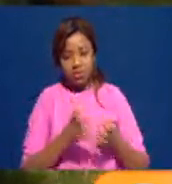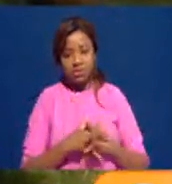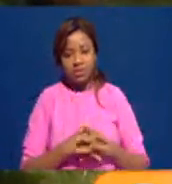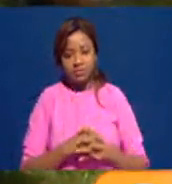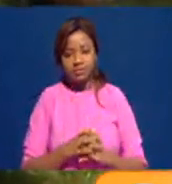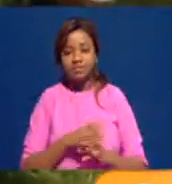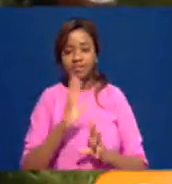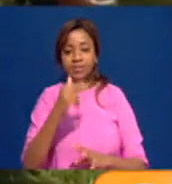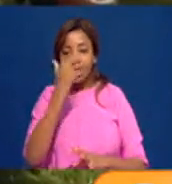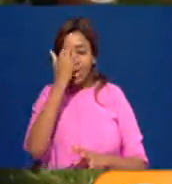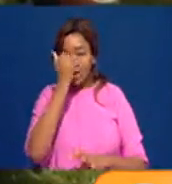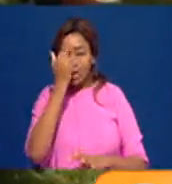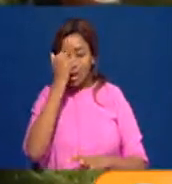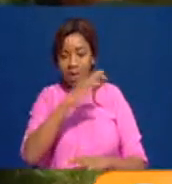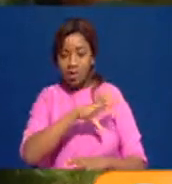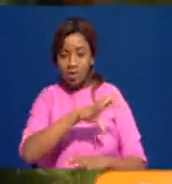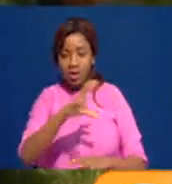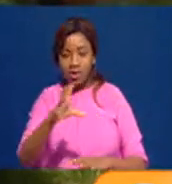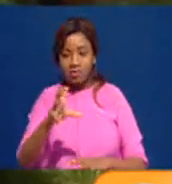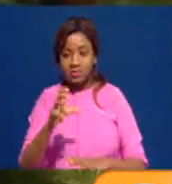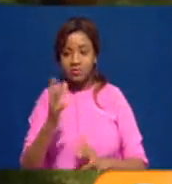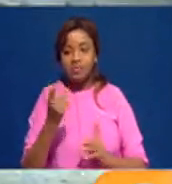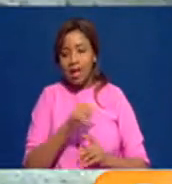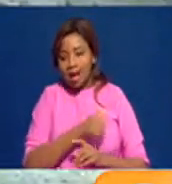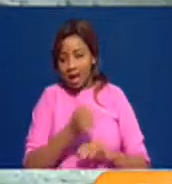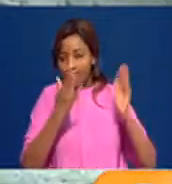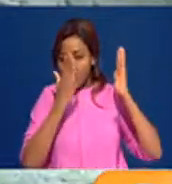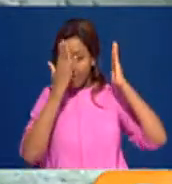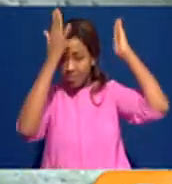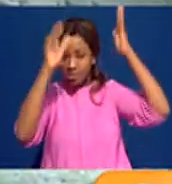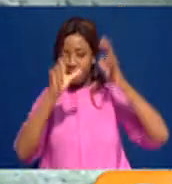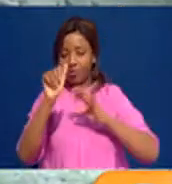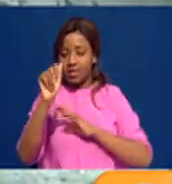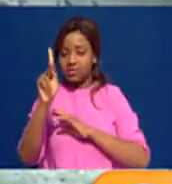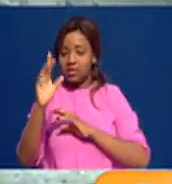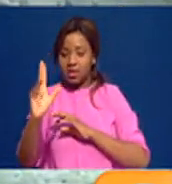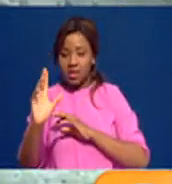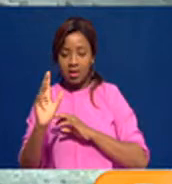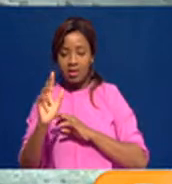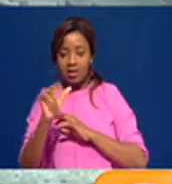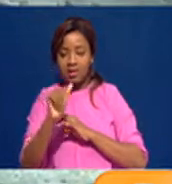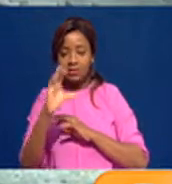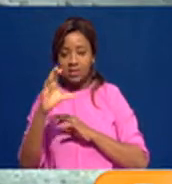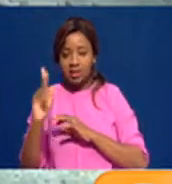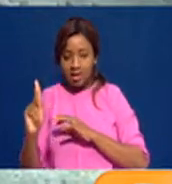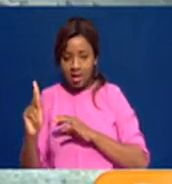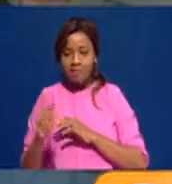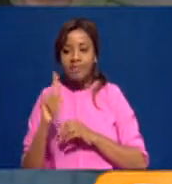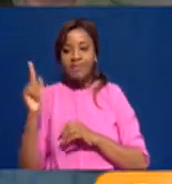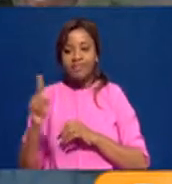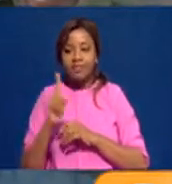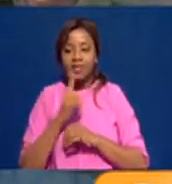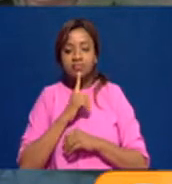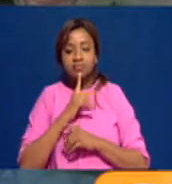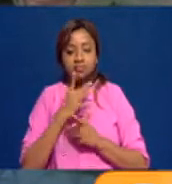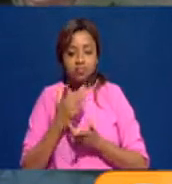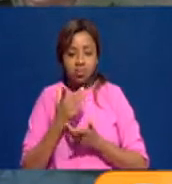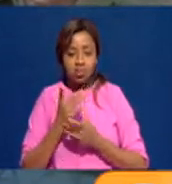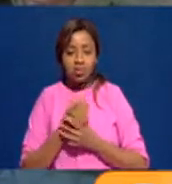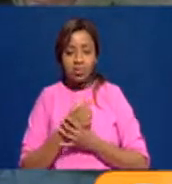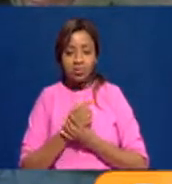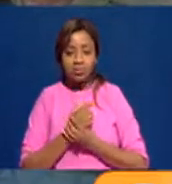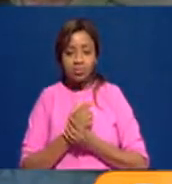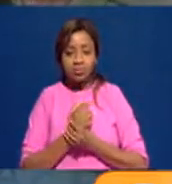In Narok County, the Archbishop of the Anglican Church of Kenya, Jackson Ole Sapit, who led the congregation